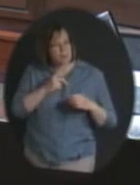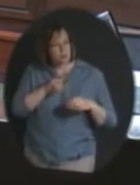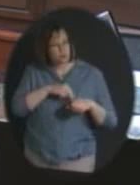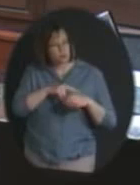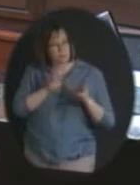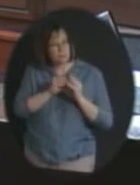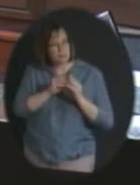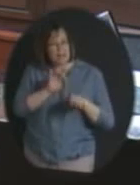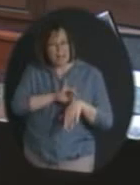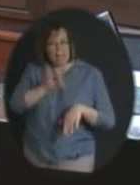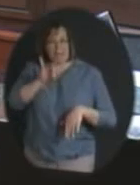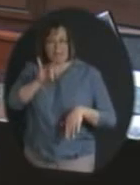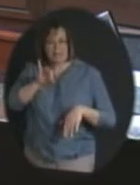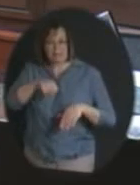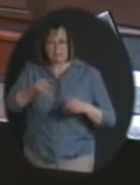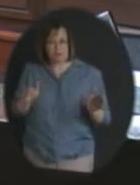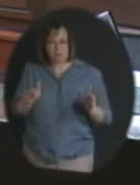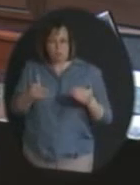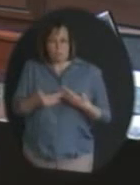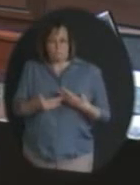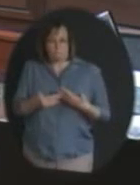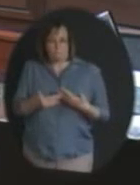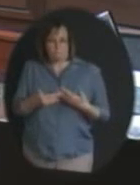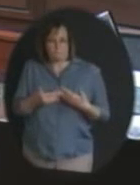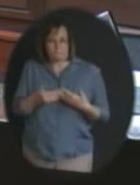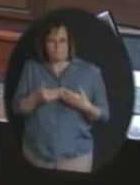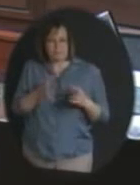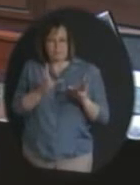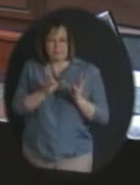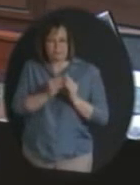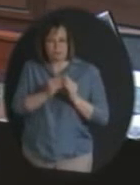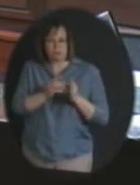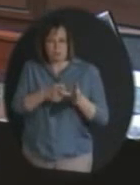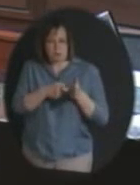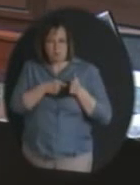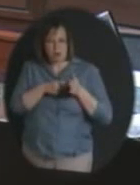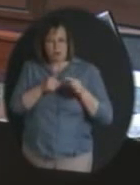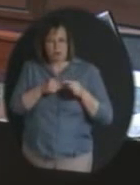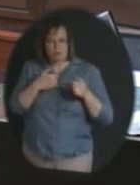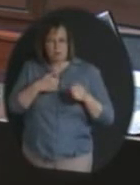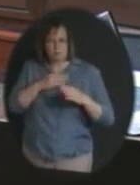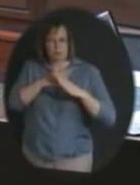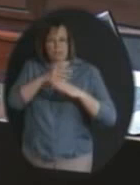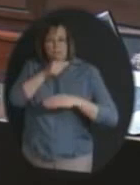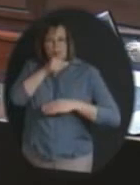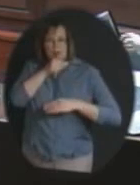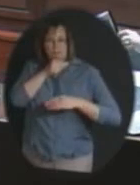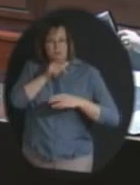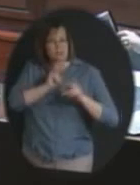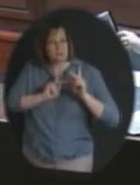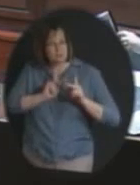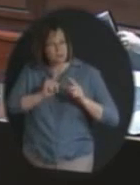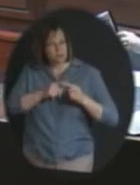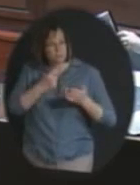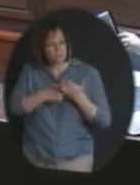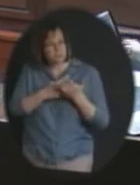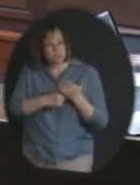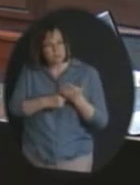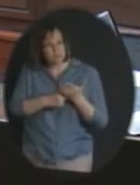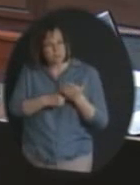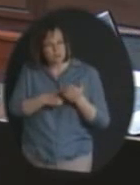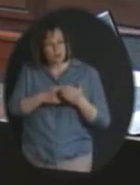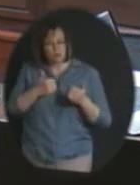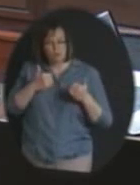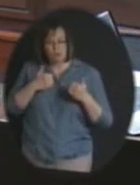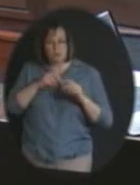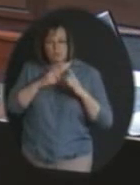meeting at 8 p.m. in this room. The executive session is required in order to protect the privacy interests of the individuals to be discussed, to